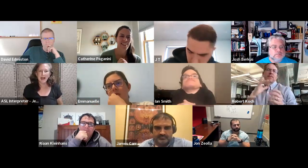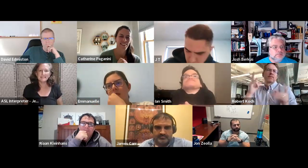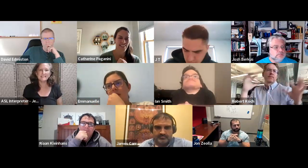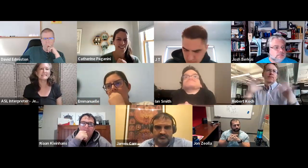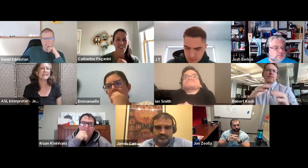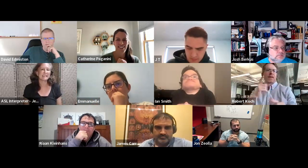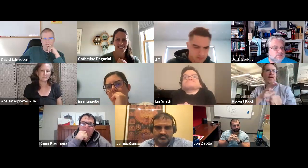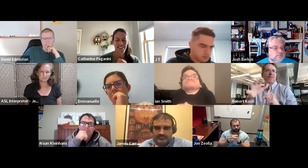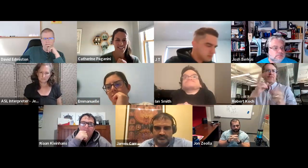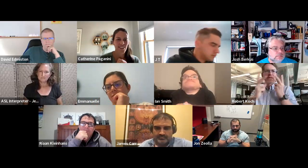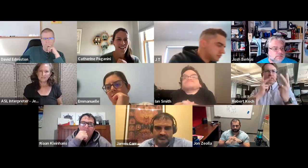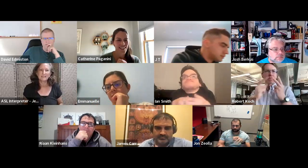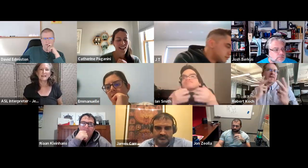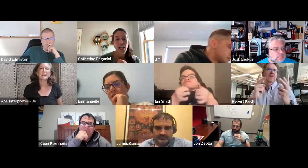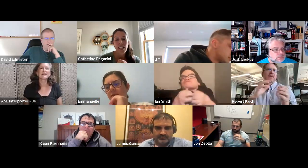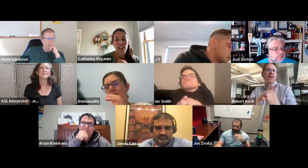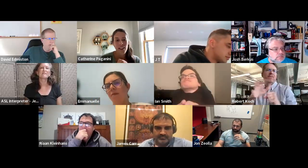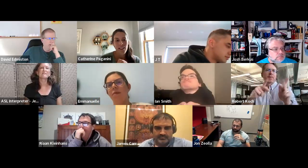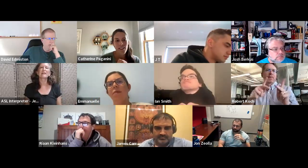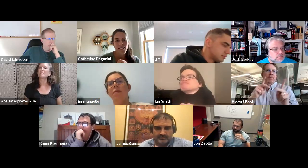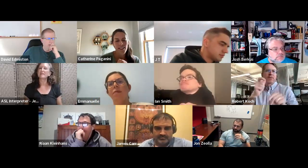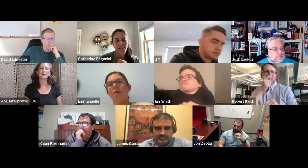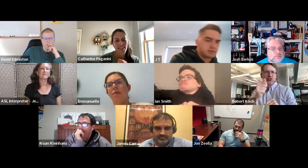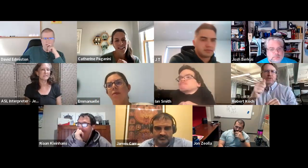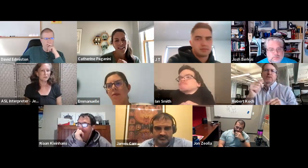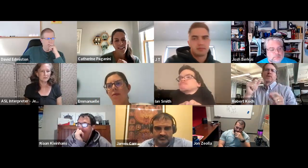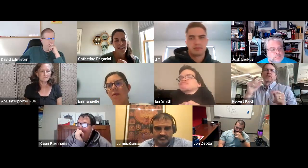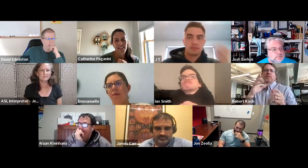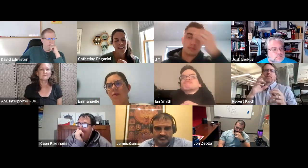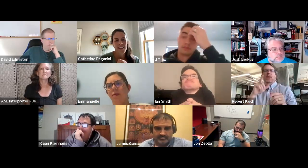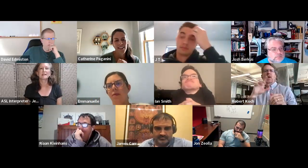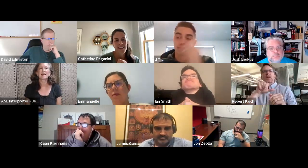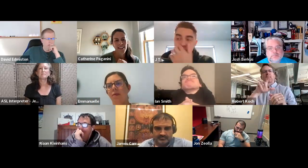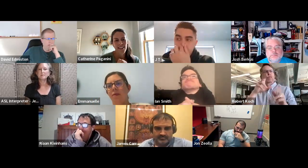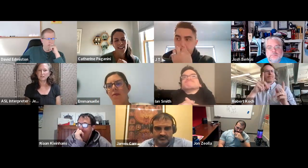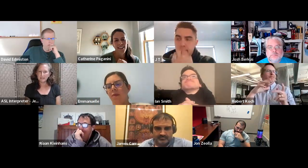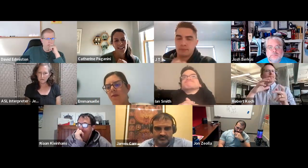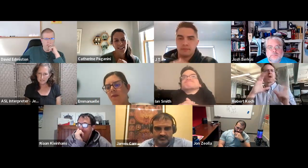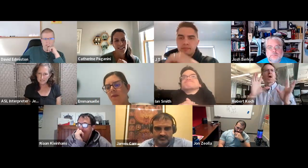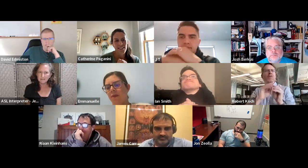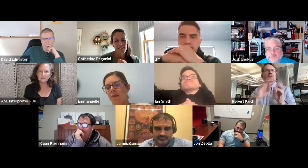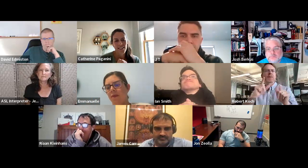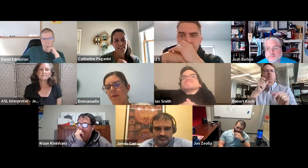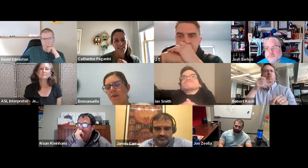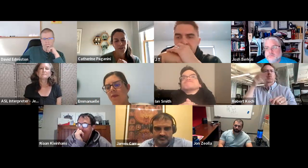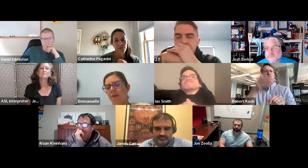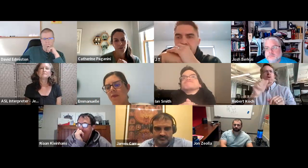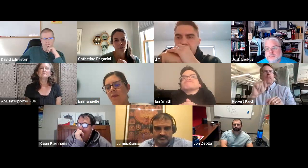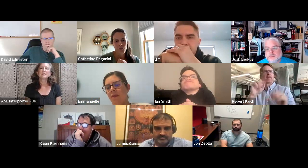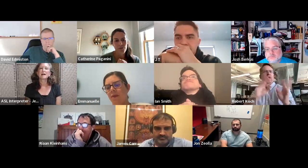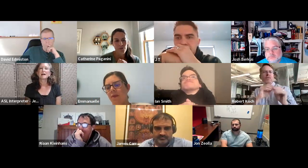Critical mass is key. Okay. And yeah. if we're visible, and people are interested,